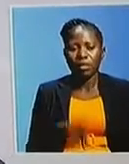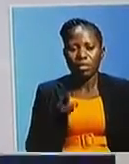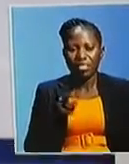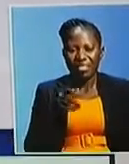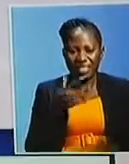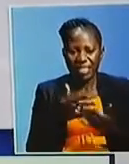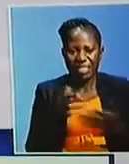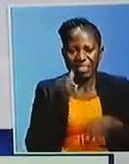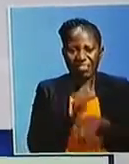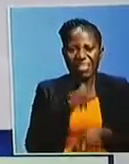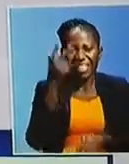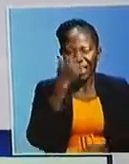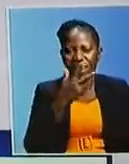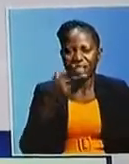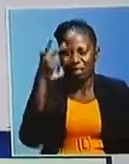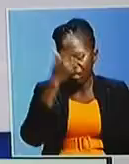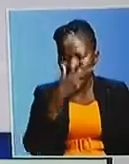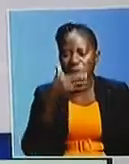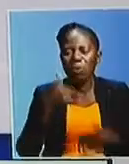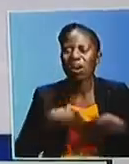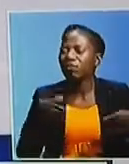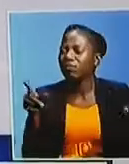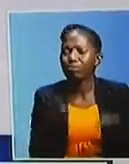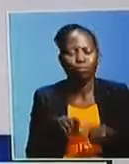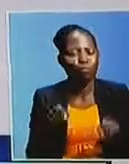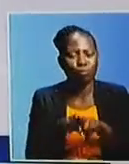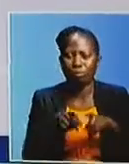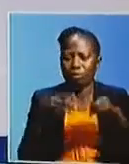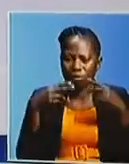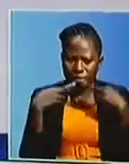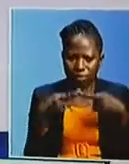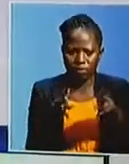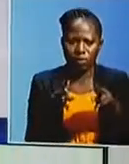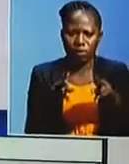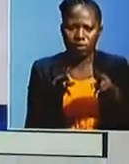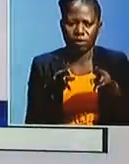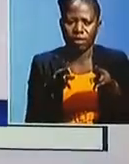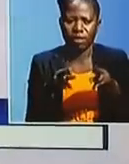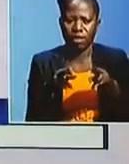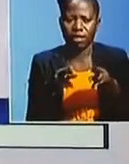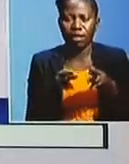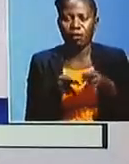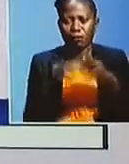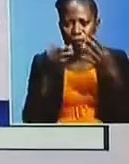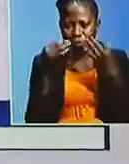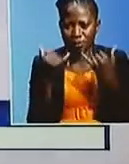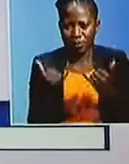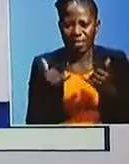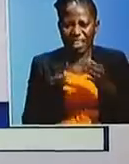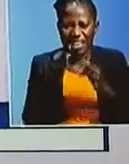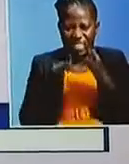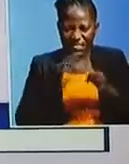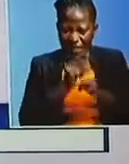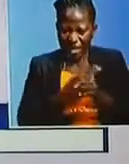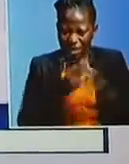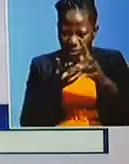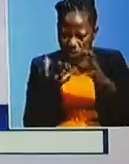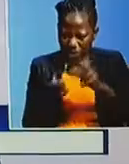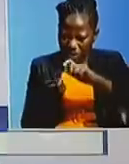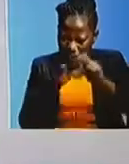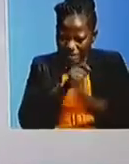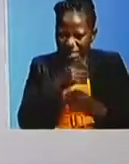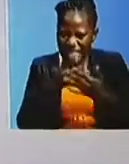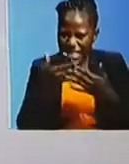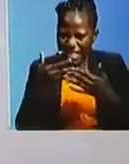expecting the same results is total madness. So really, if we have to change the way things run,